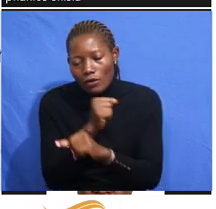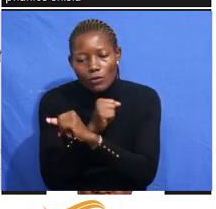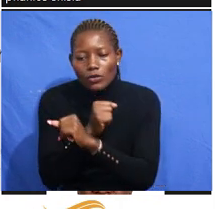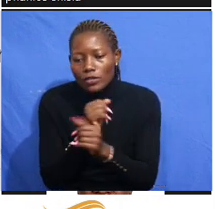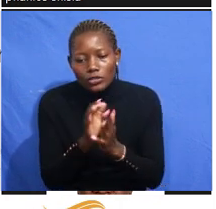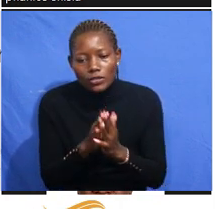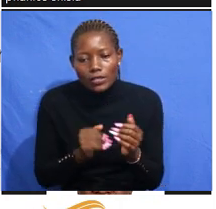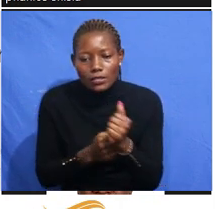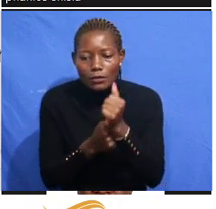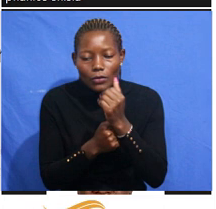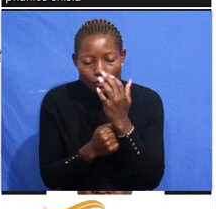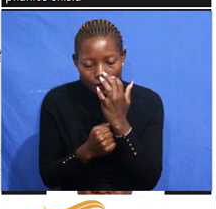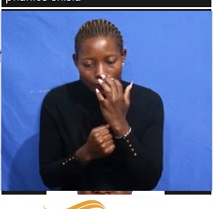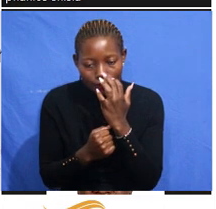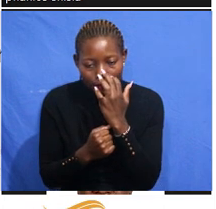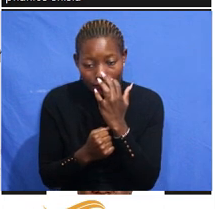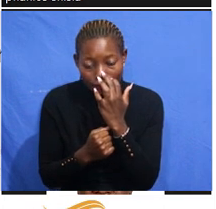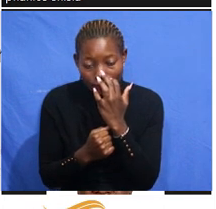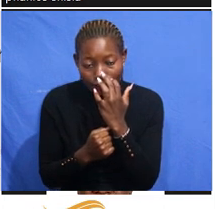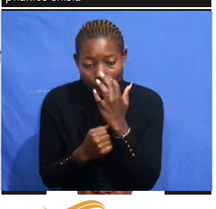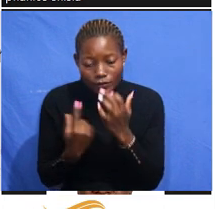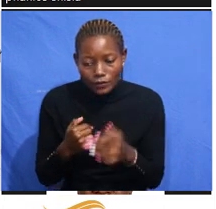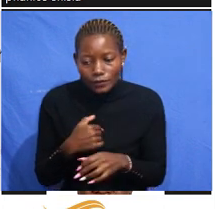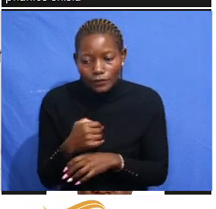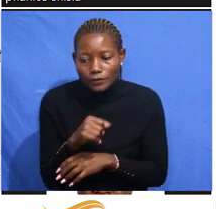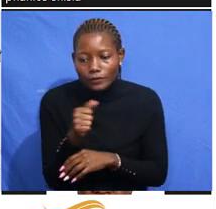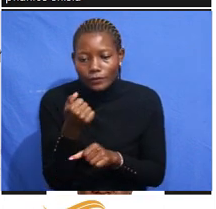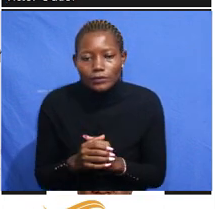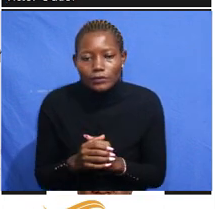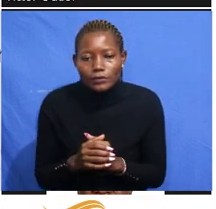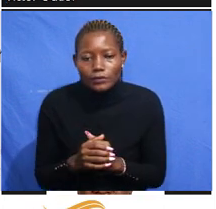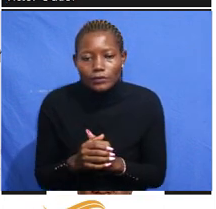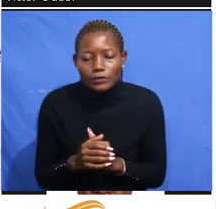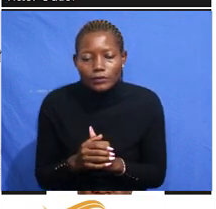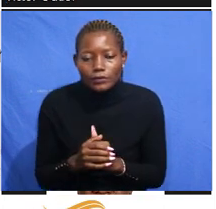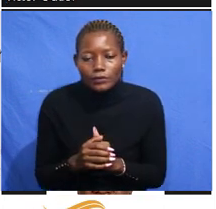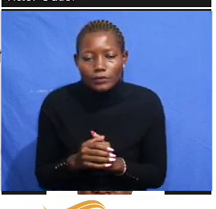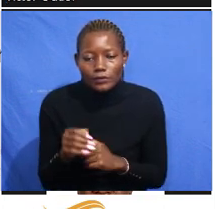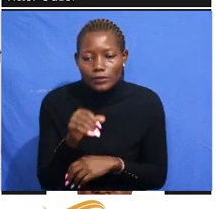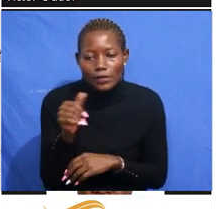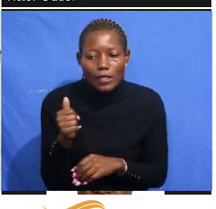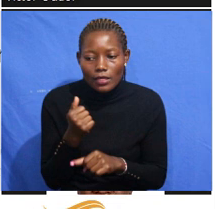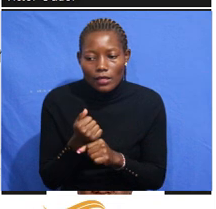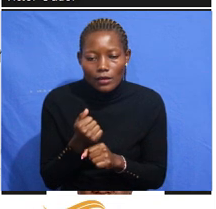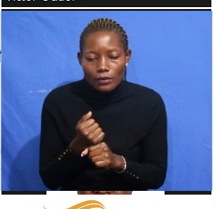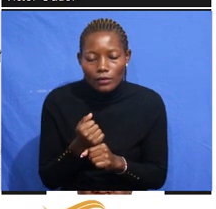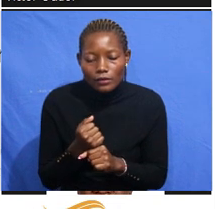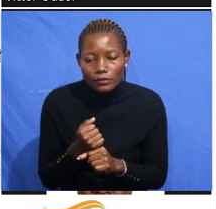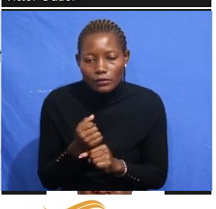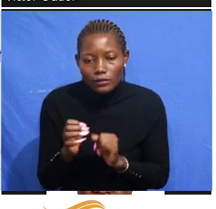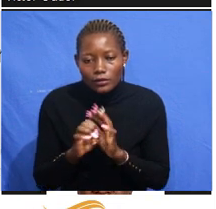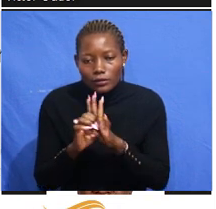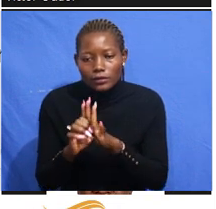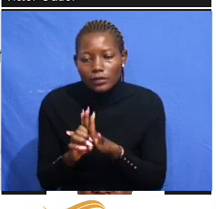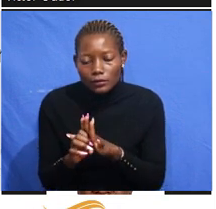and support. There are other functions of the skeleton, like so there are other functions like a